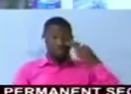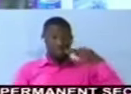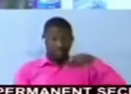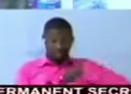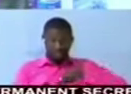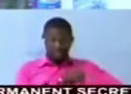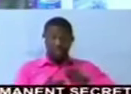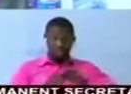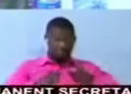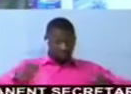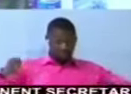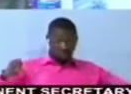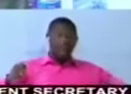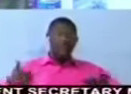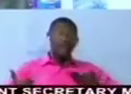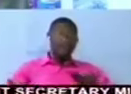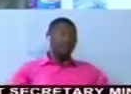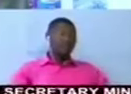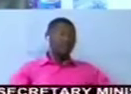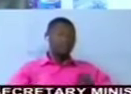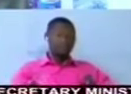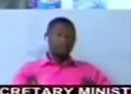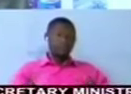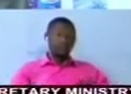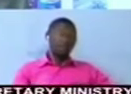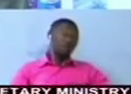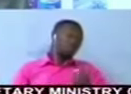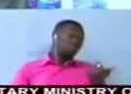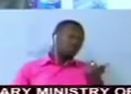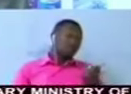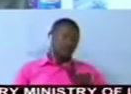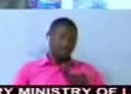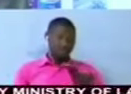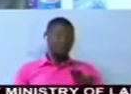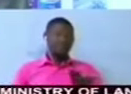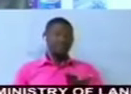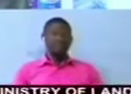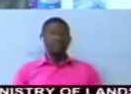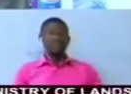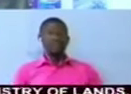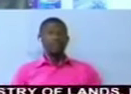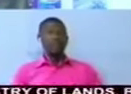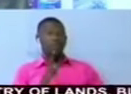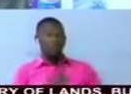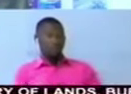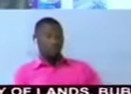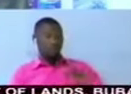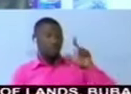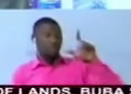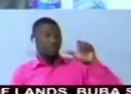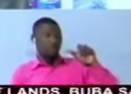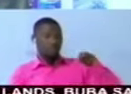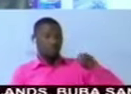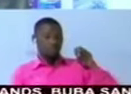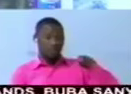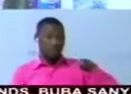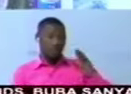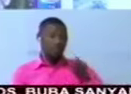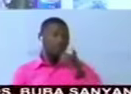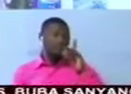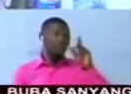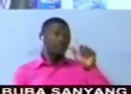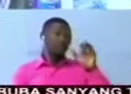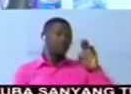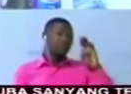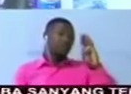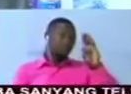whip. Ak ñeneen. And others. Waaye Lamin Dabo. But for Lamin Dabo. Bi nga xamee ne ni